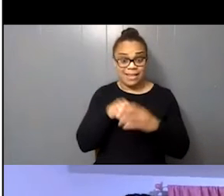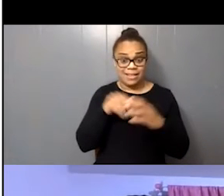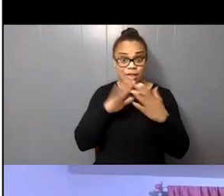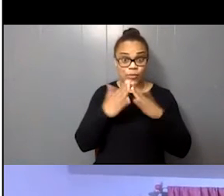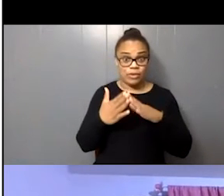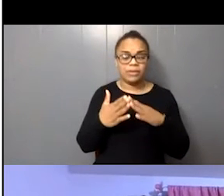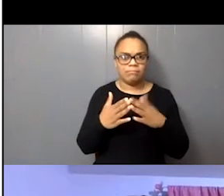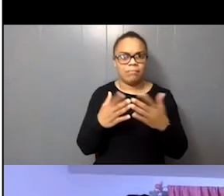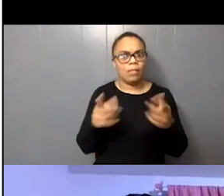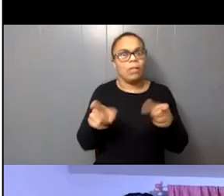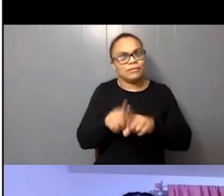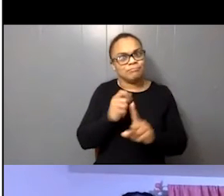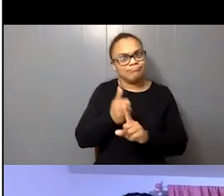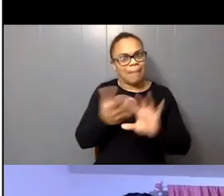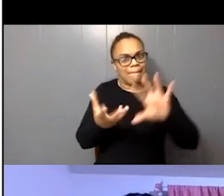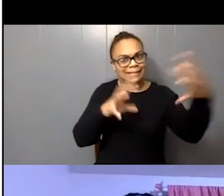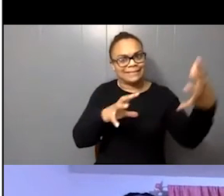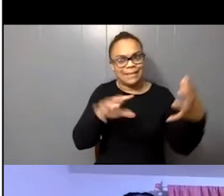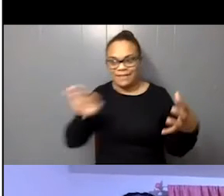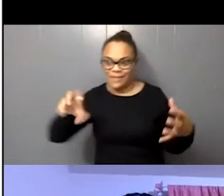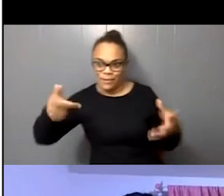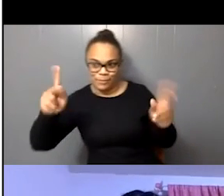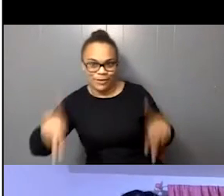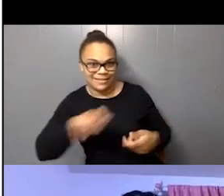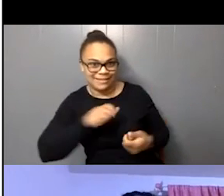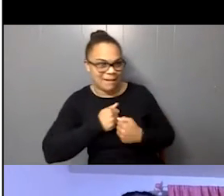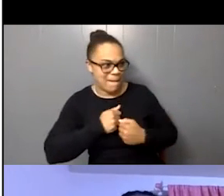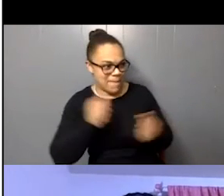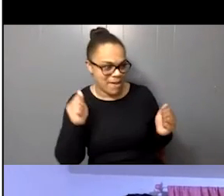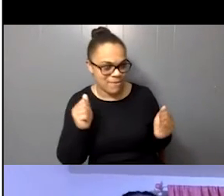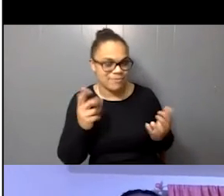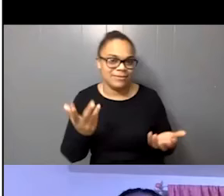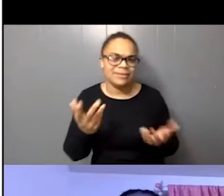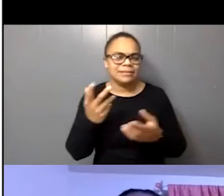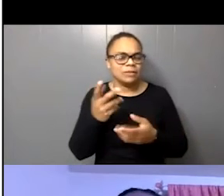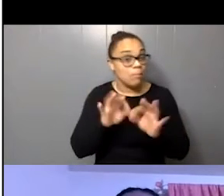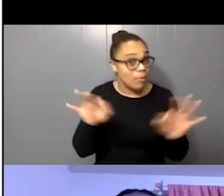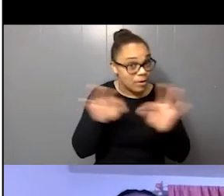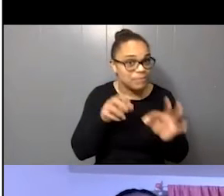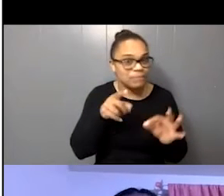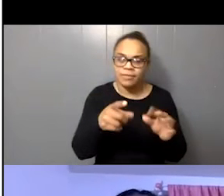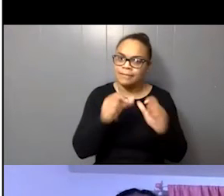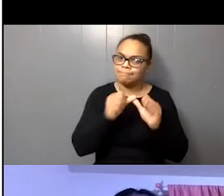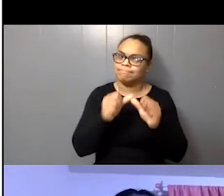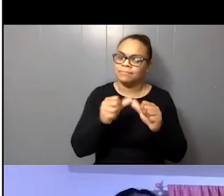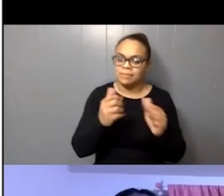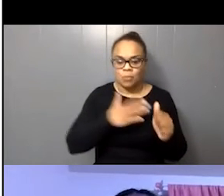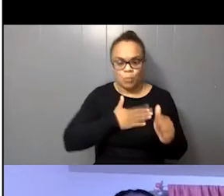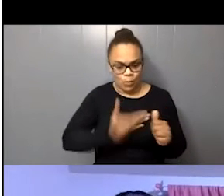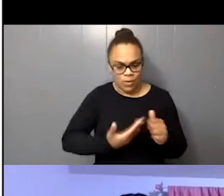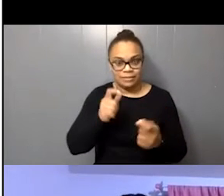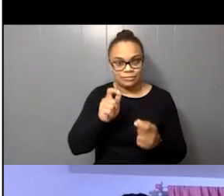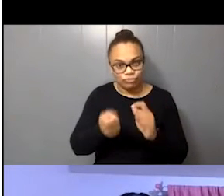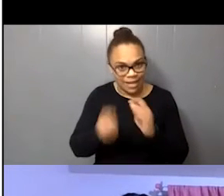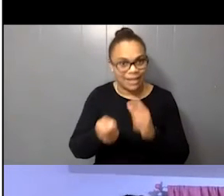them. And so just make sure that you're willing to change and you're willing to learn. That's the best thing that